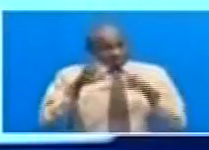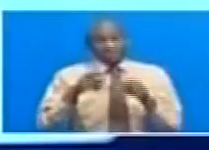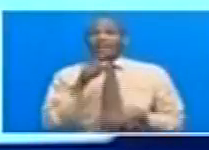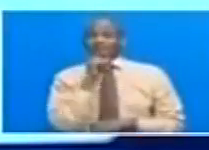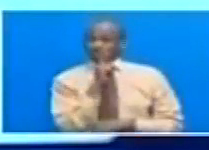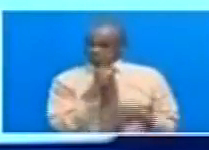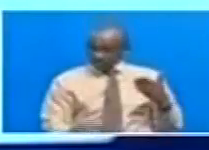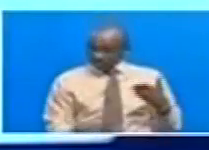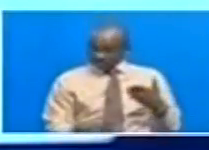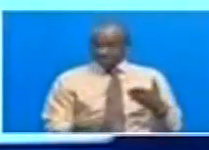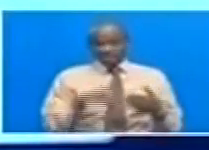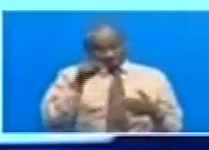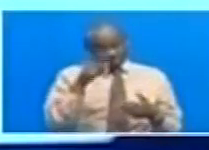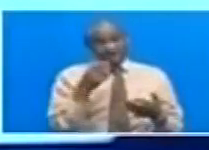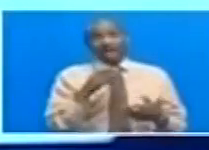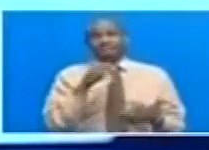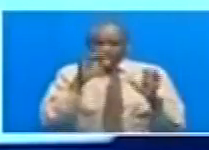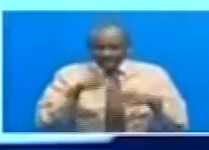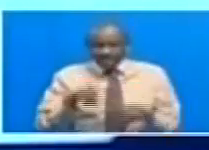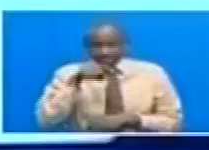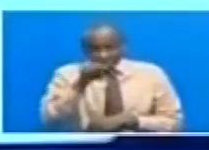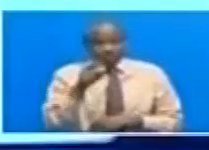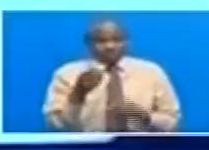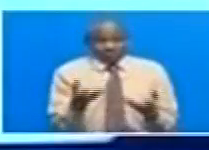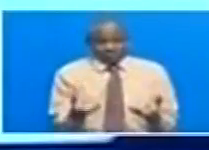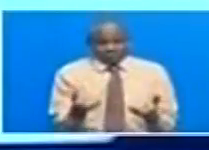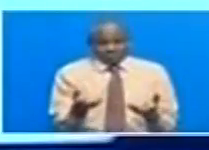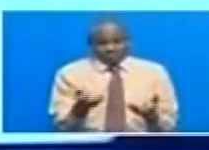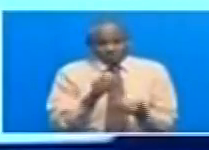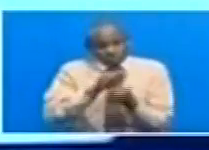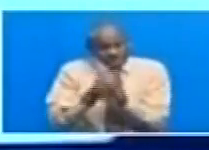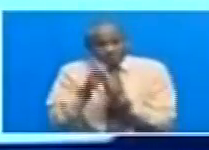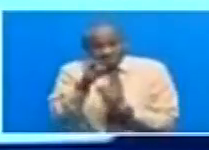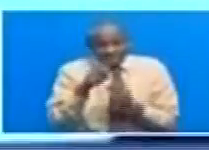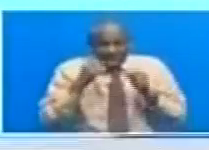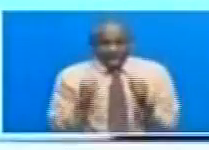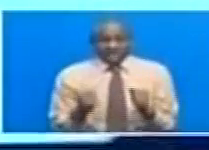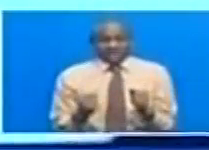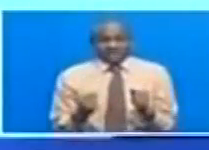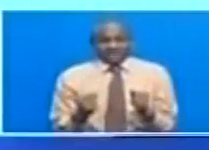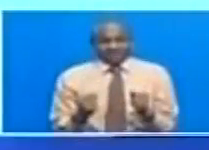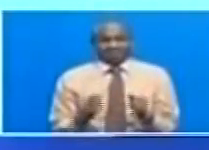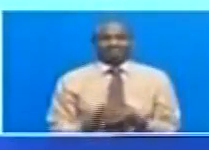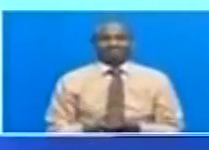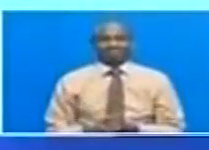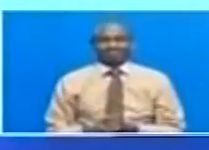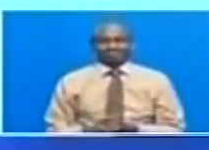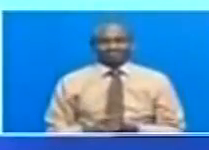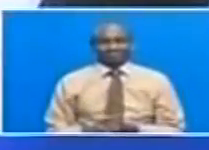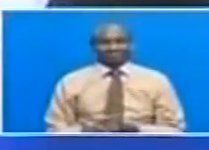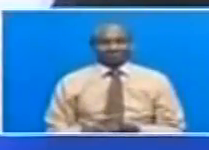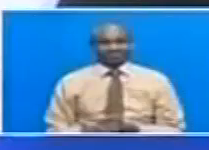men, especially the farmers, are finding it hard adjusting to this new reality. KTN's Mesikandi explains.